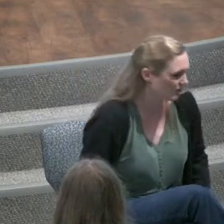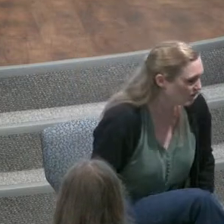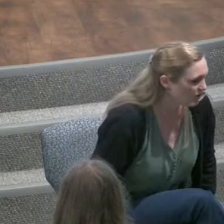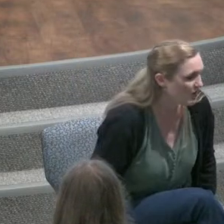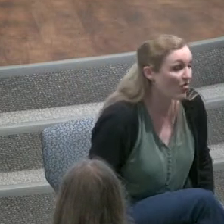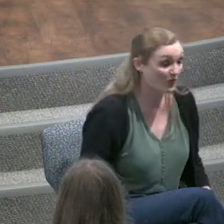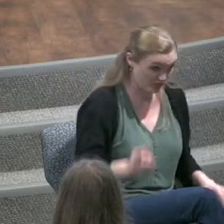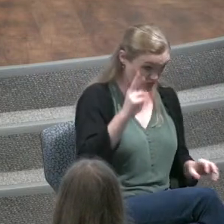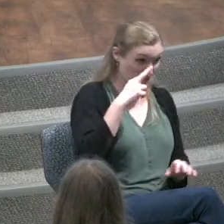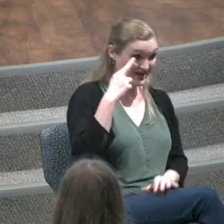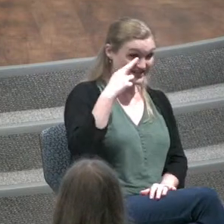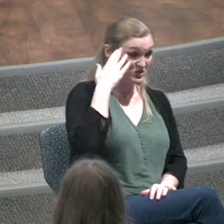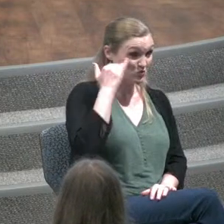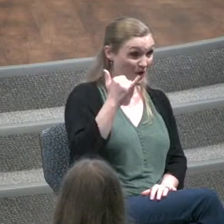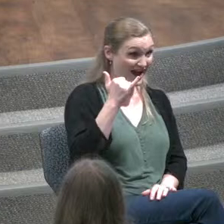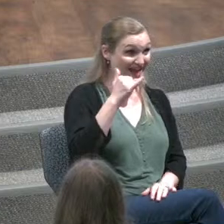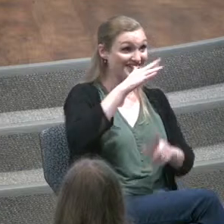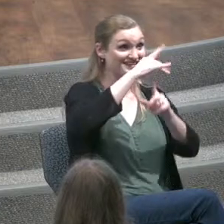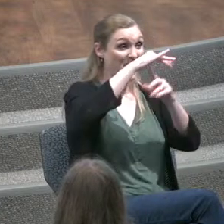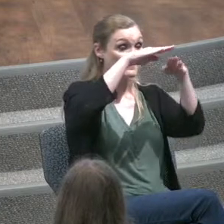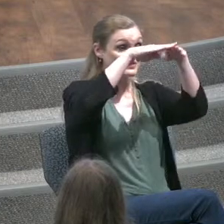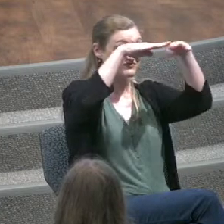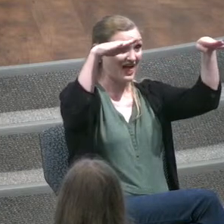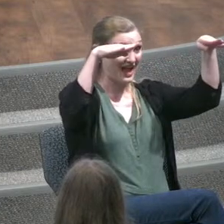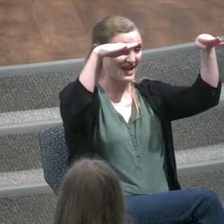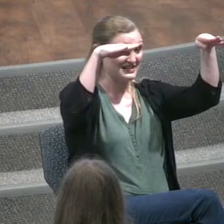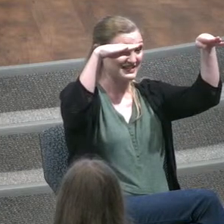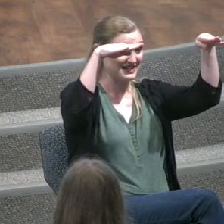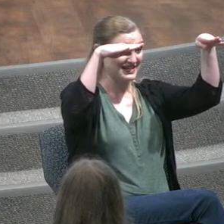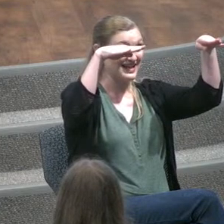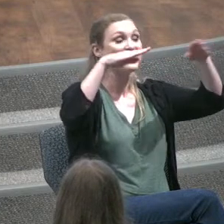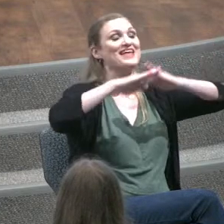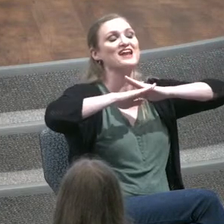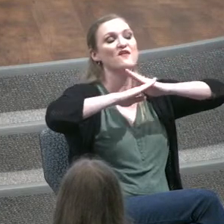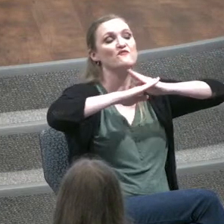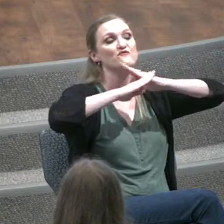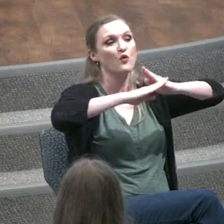And the reason why the top is flat is because there was a